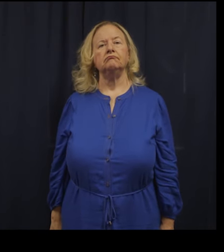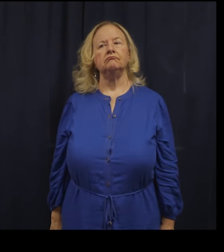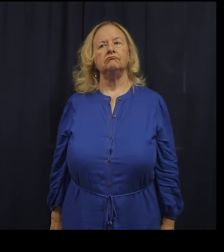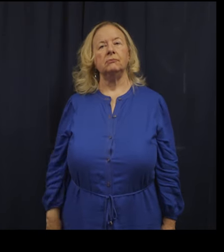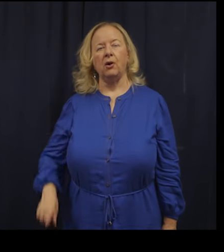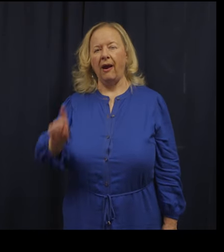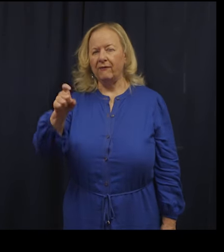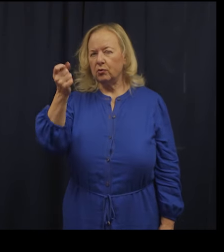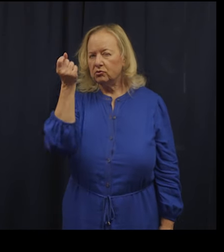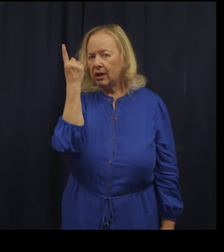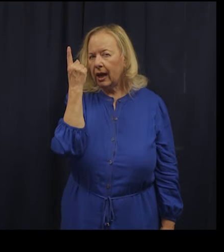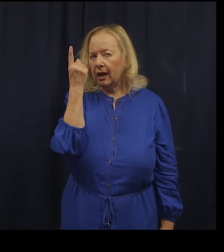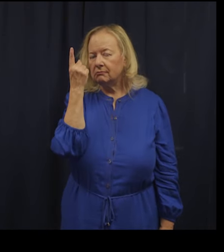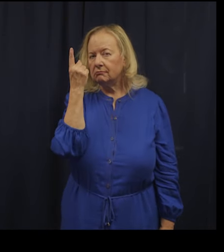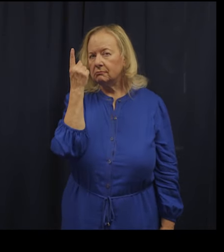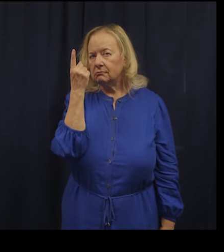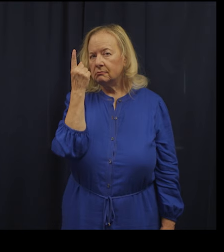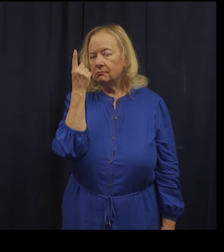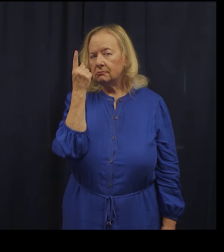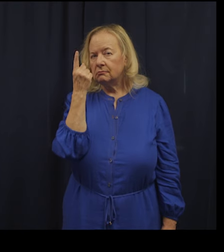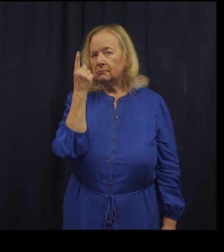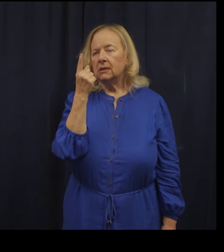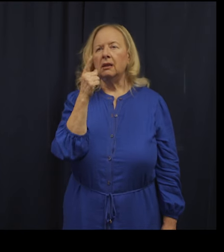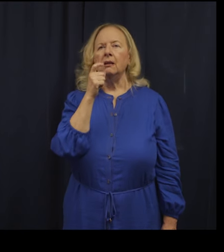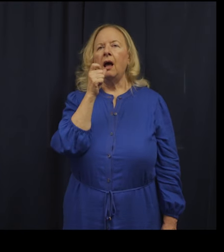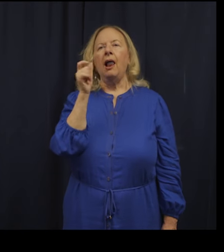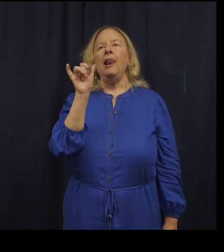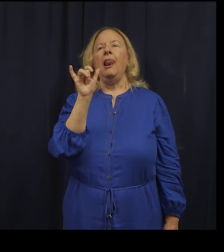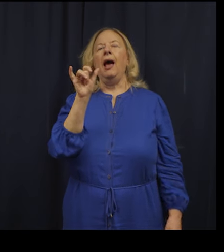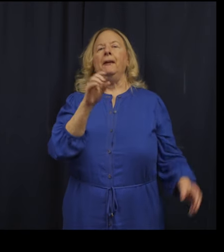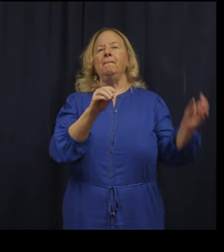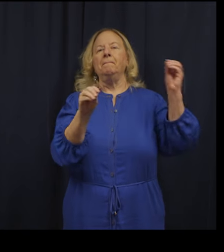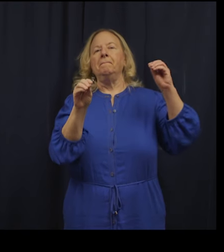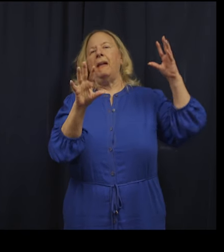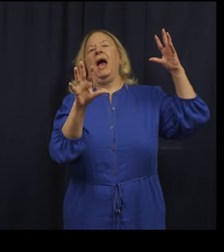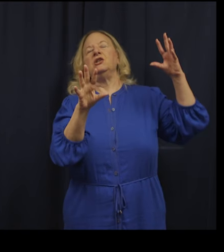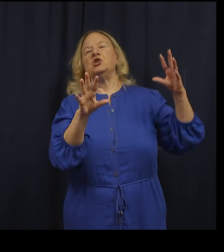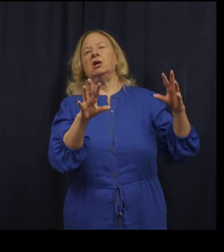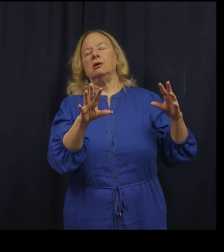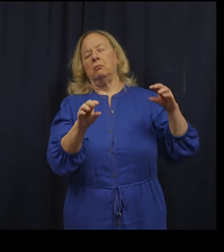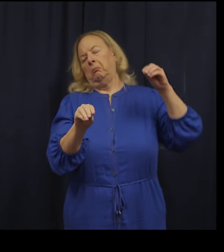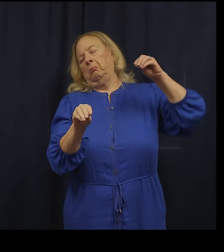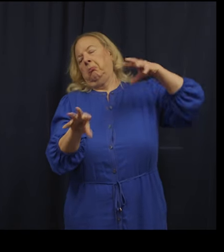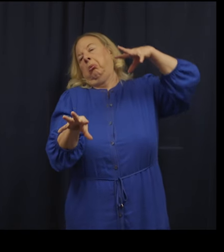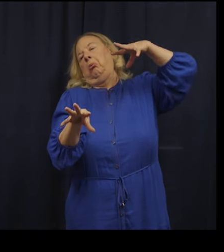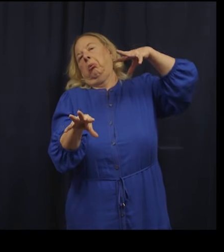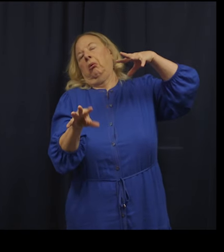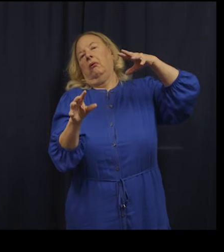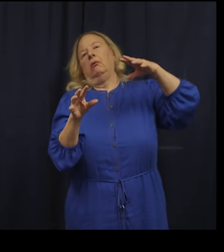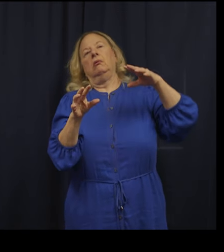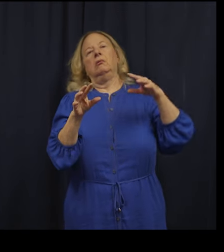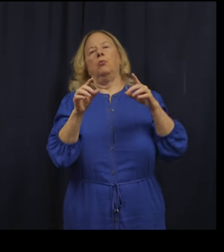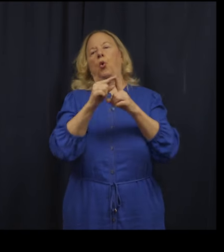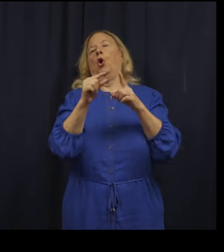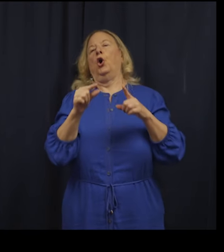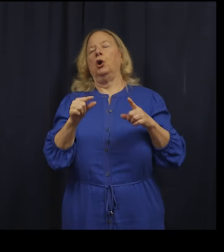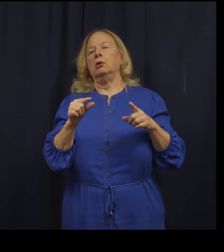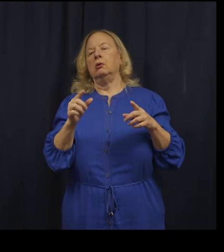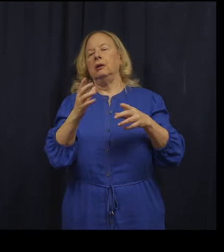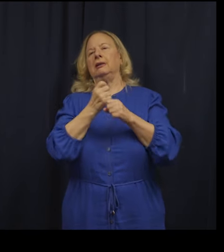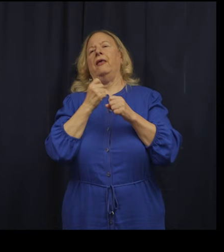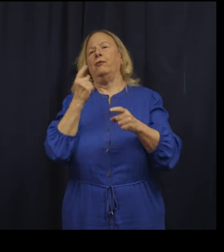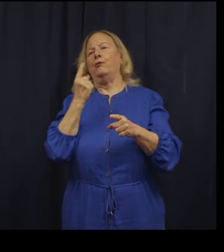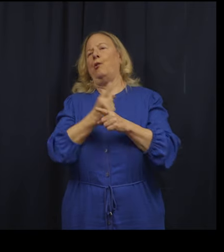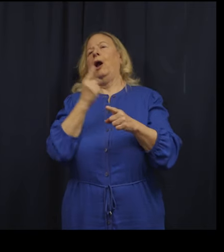But we got to realize this isn't to be thought of as some magic incantation formula to get the